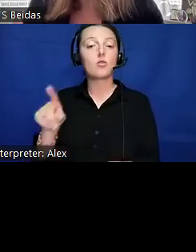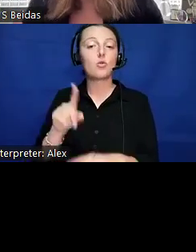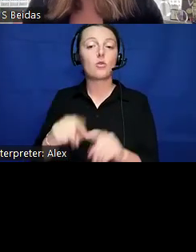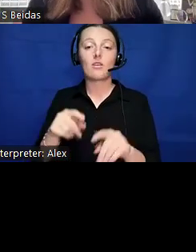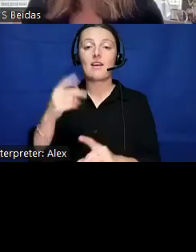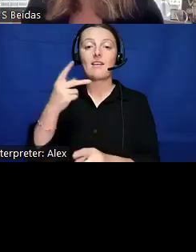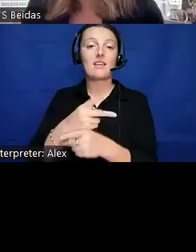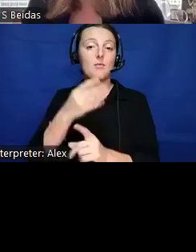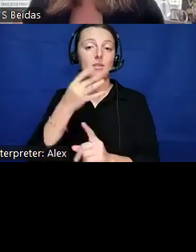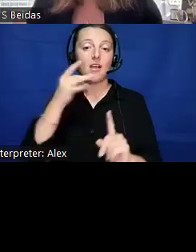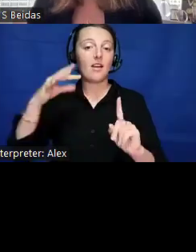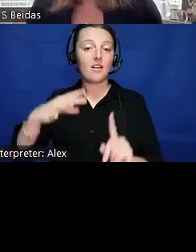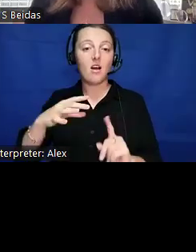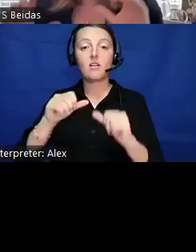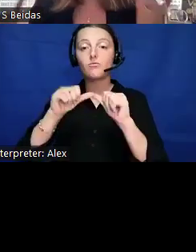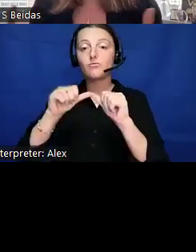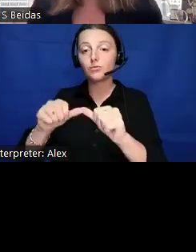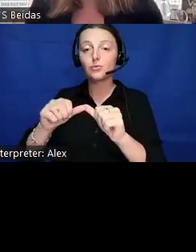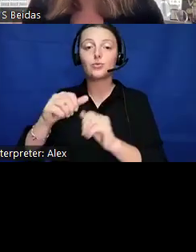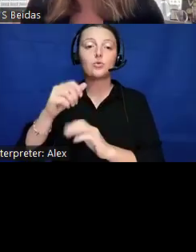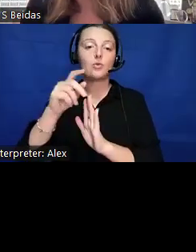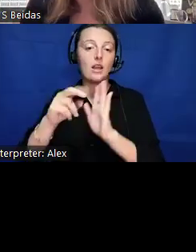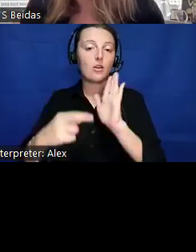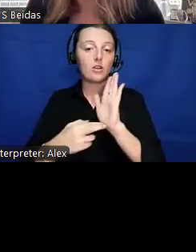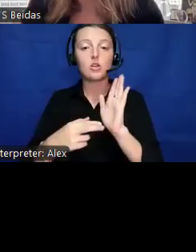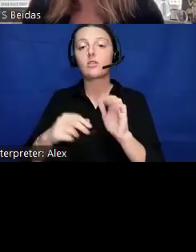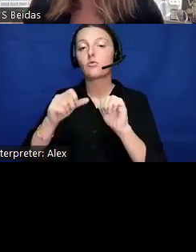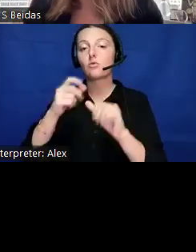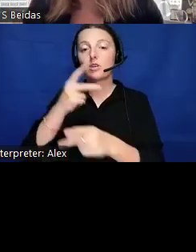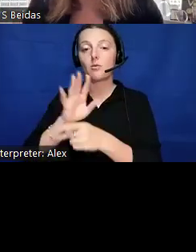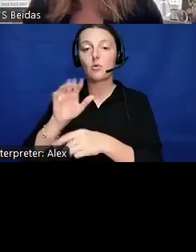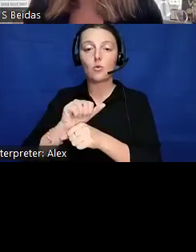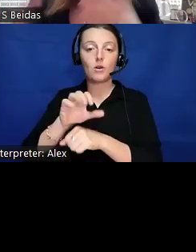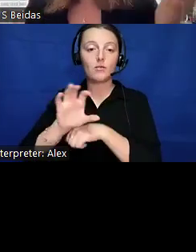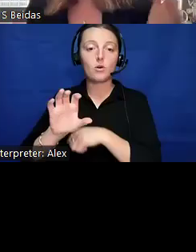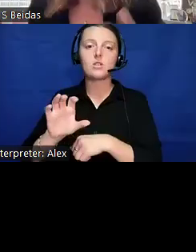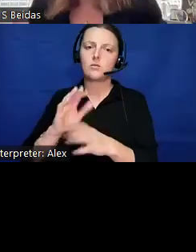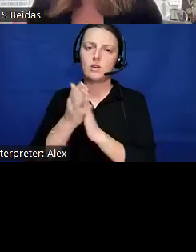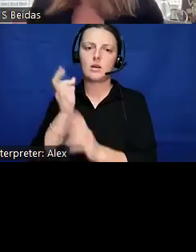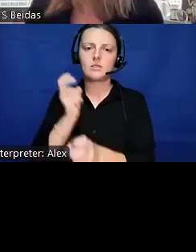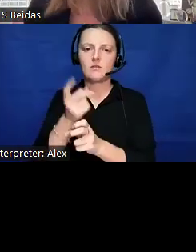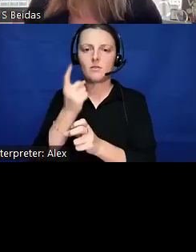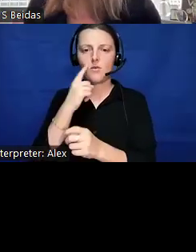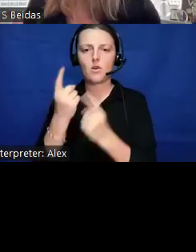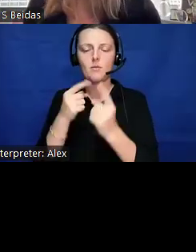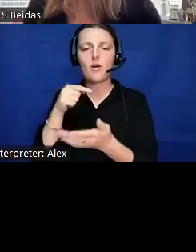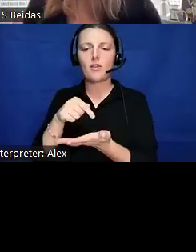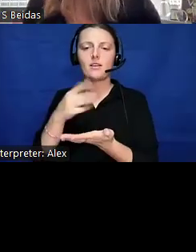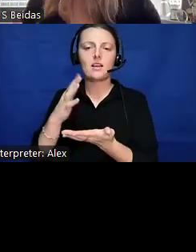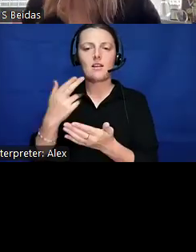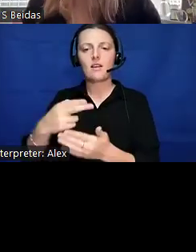retain your workforce, it becomes very difficult to think about these kind of higher order matters like implementing a